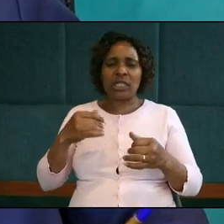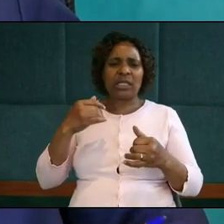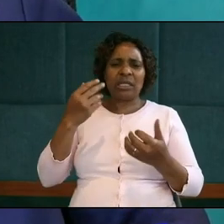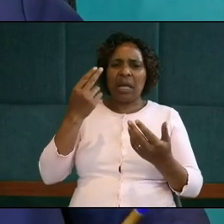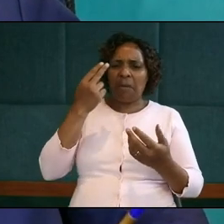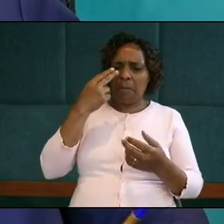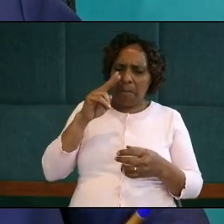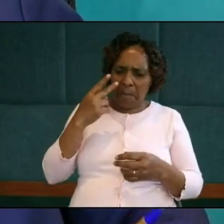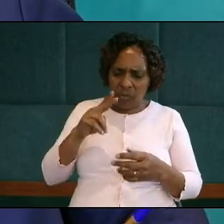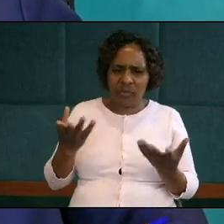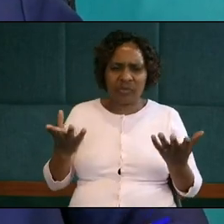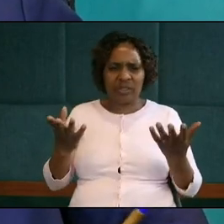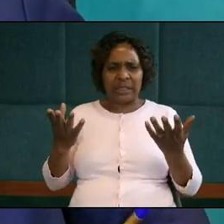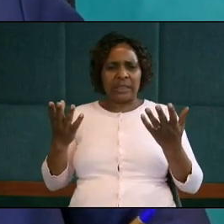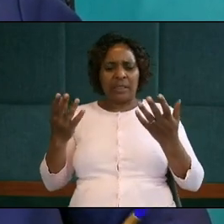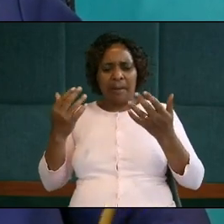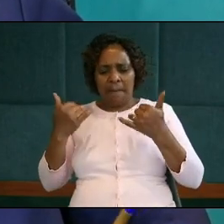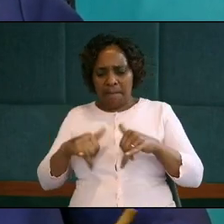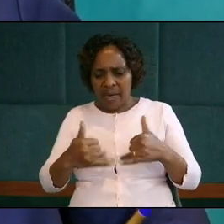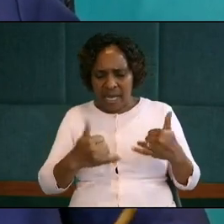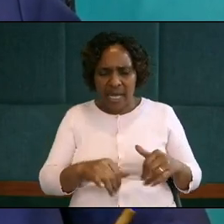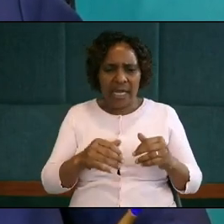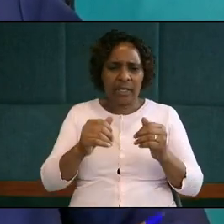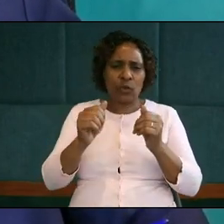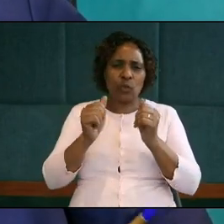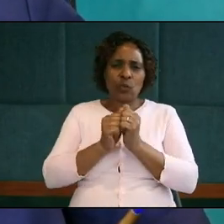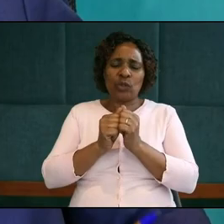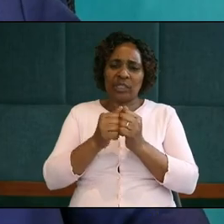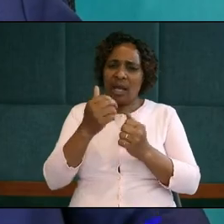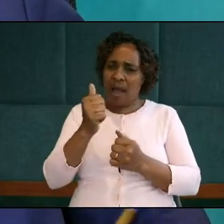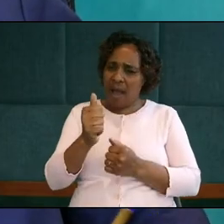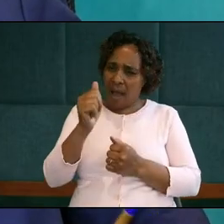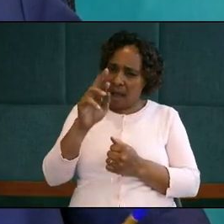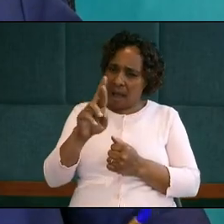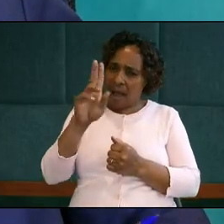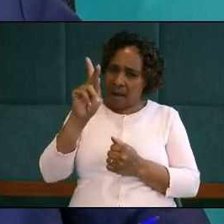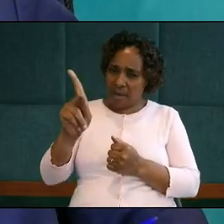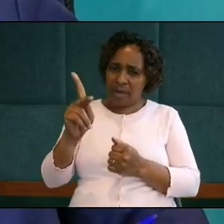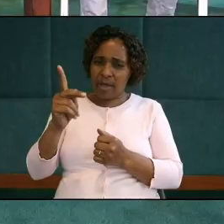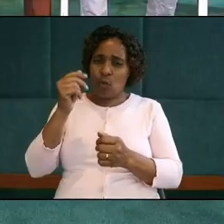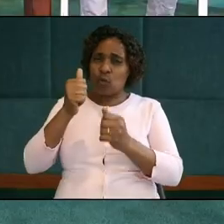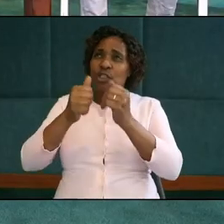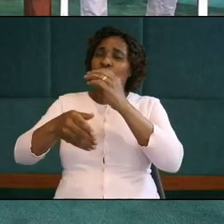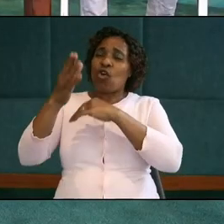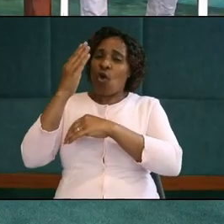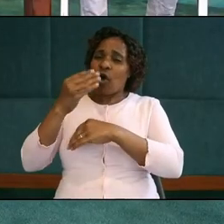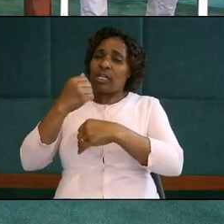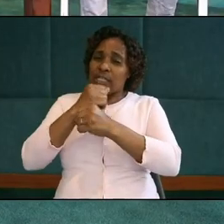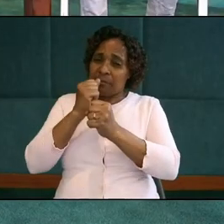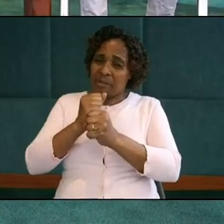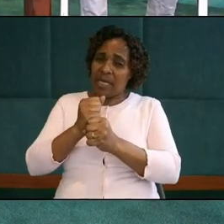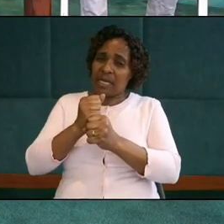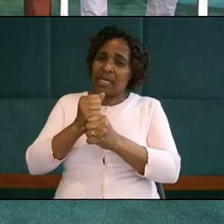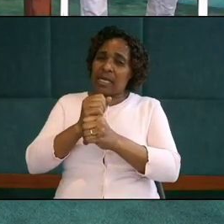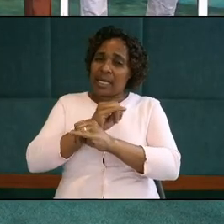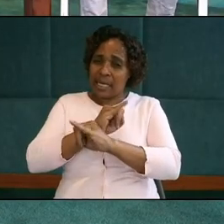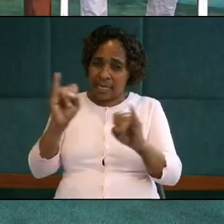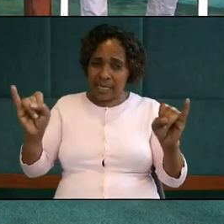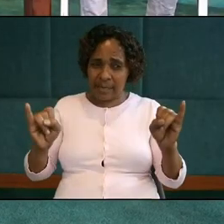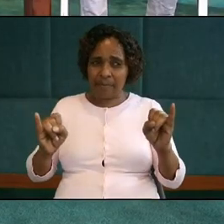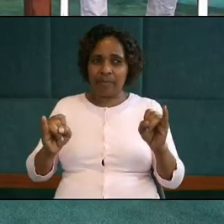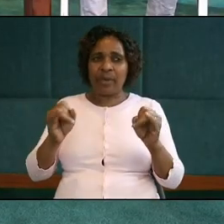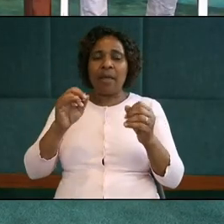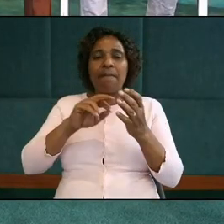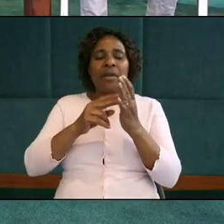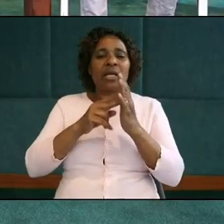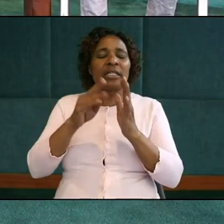They're actually playing with an object which God has said is holy, you know? And yeah. I think the thing is, the Bible is not very